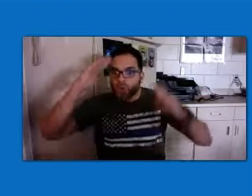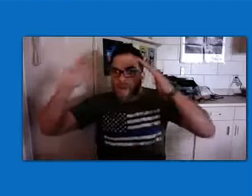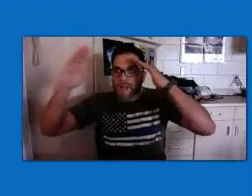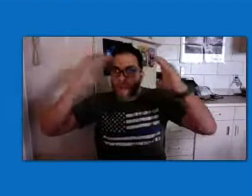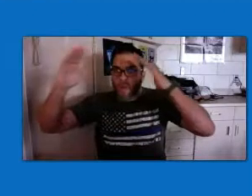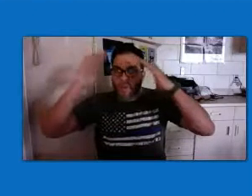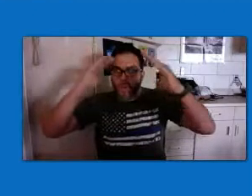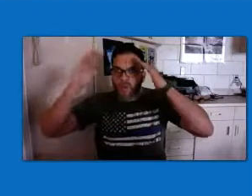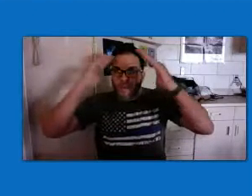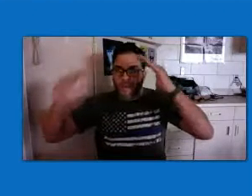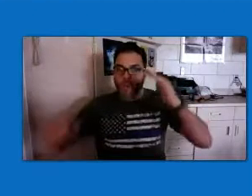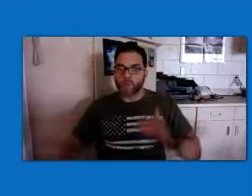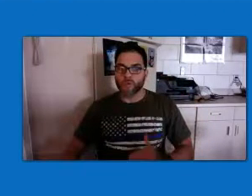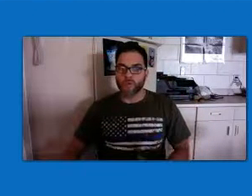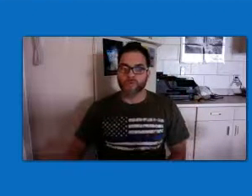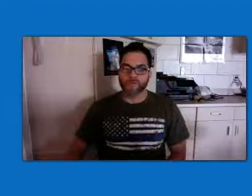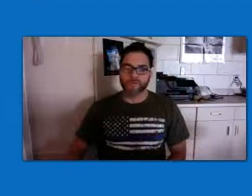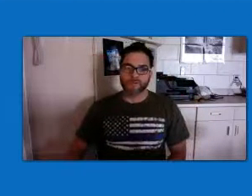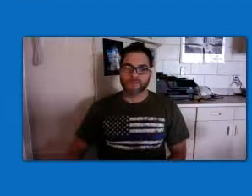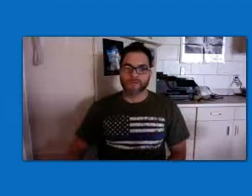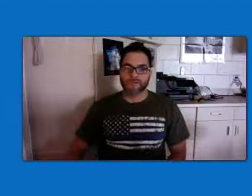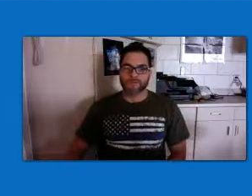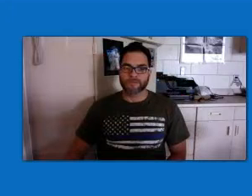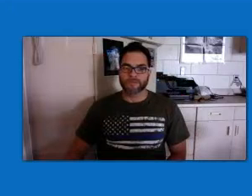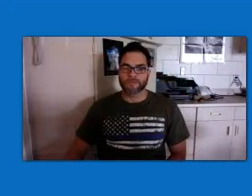Hello, hello, hello.